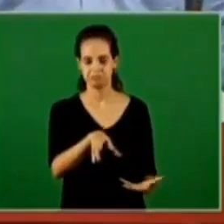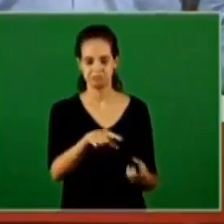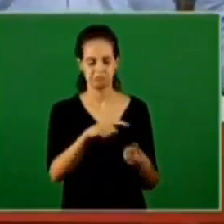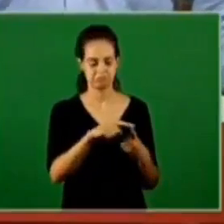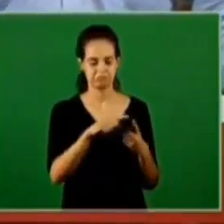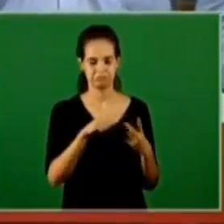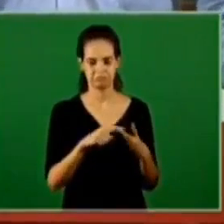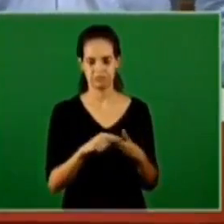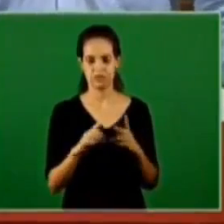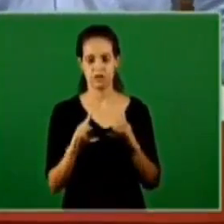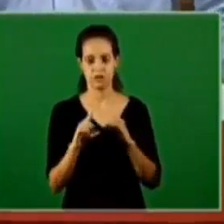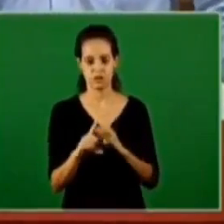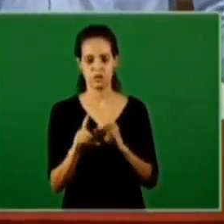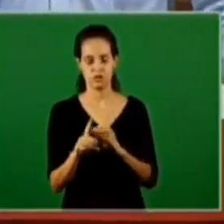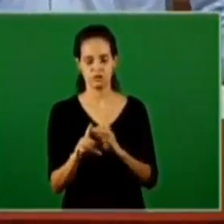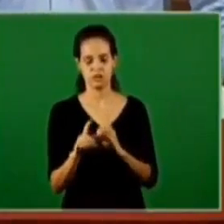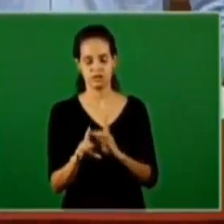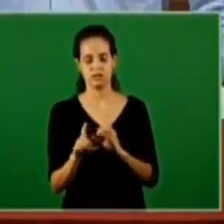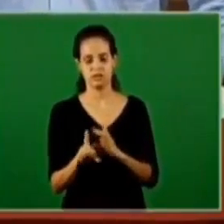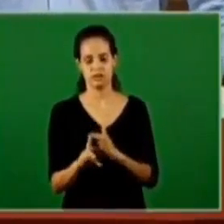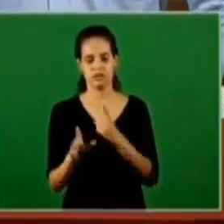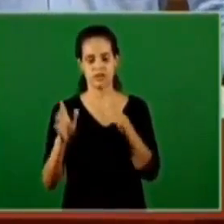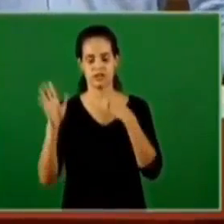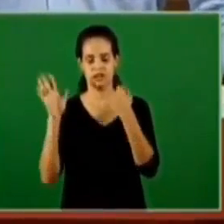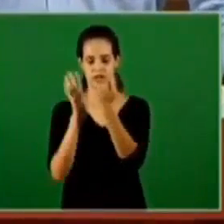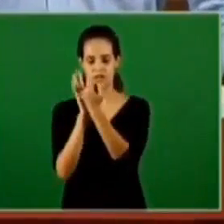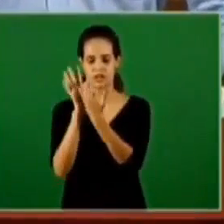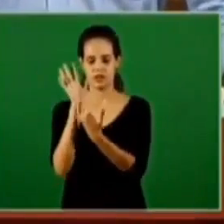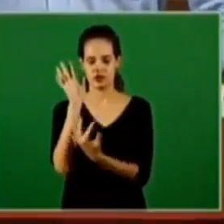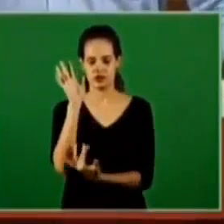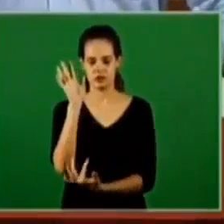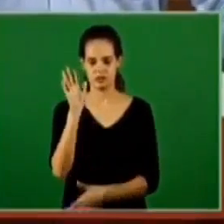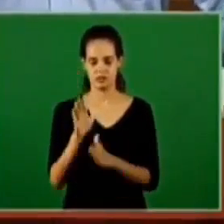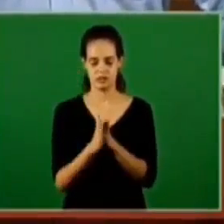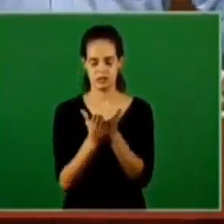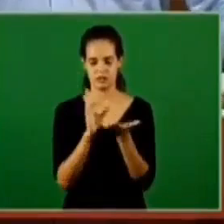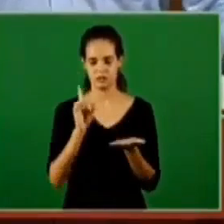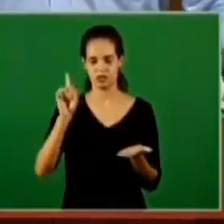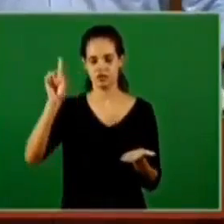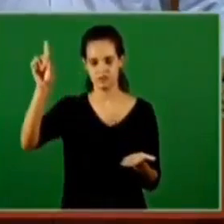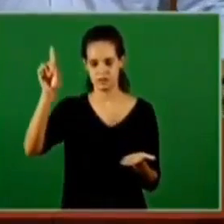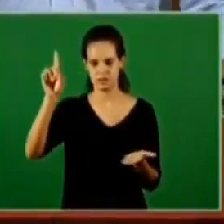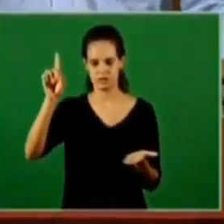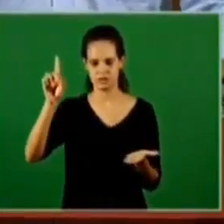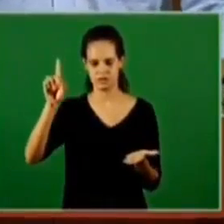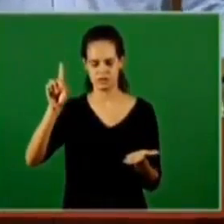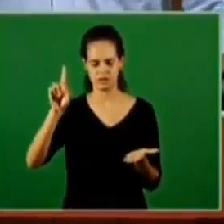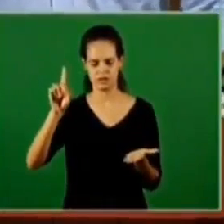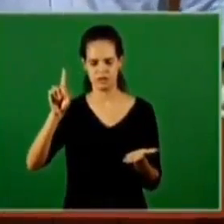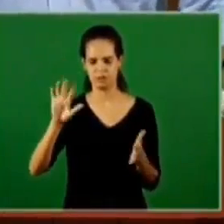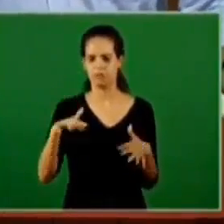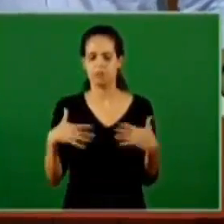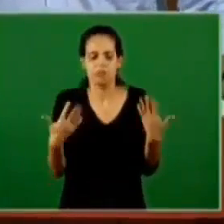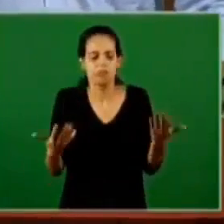The two greatest doctrine are the blood and the word. Where is